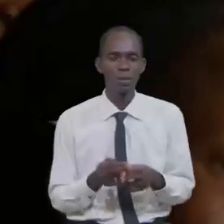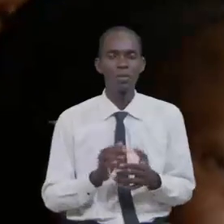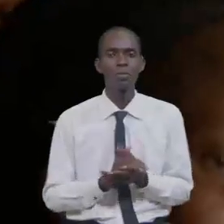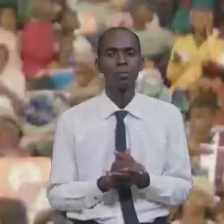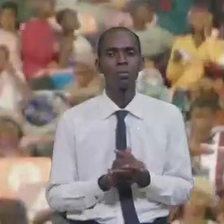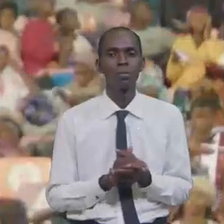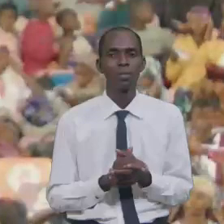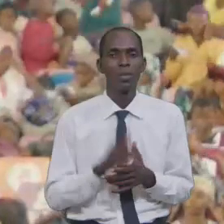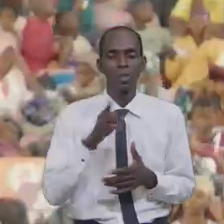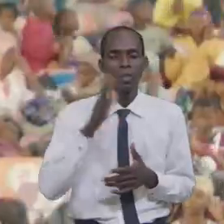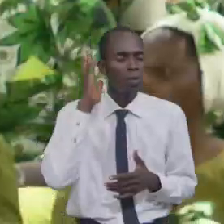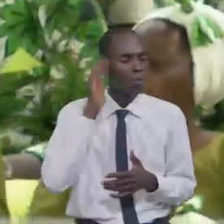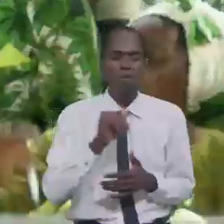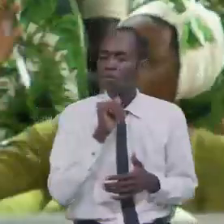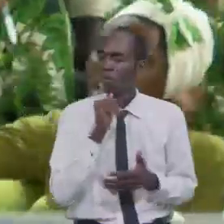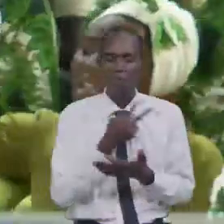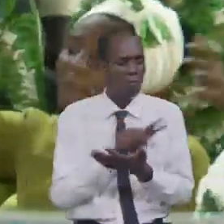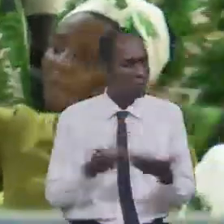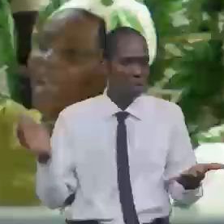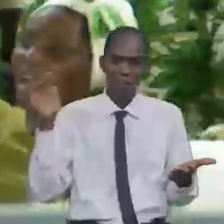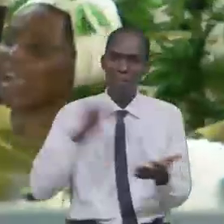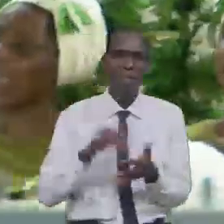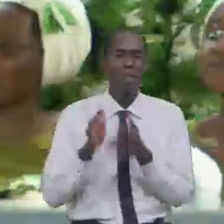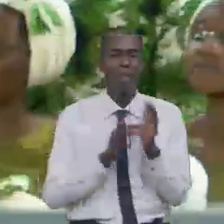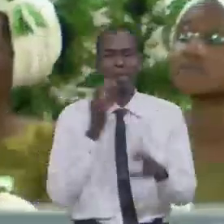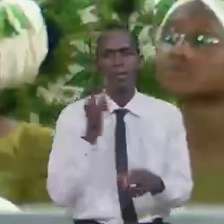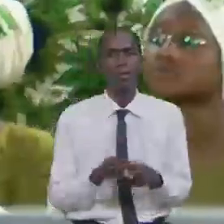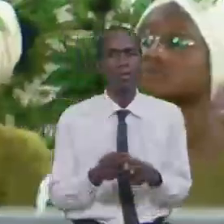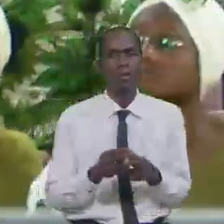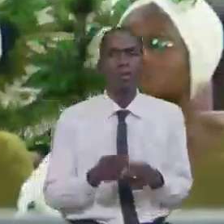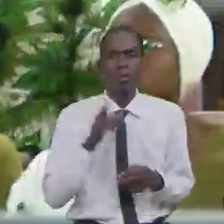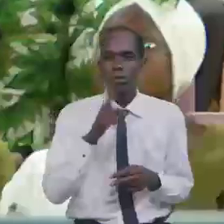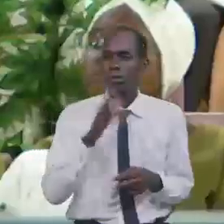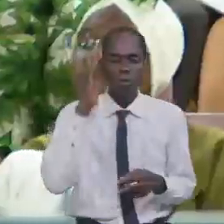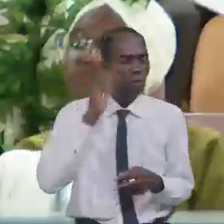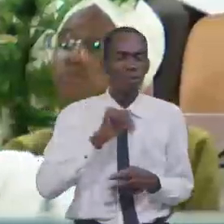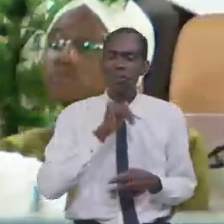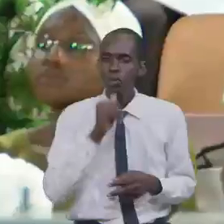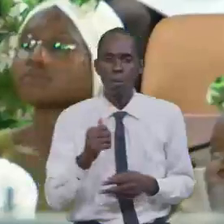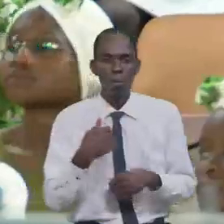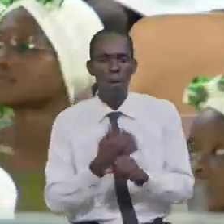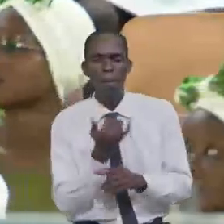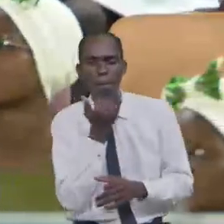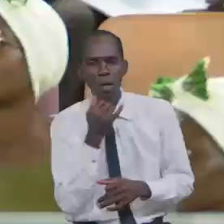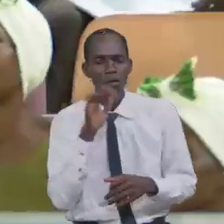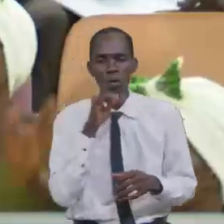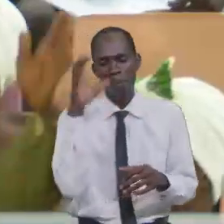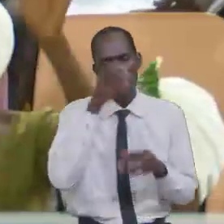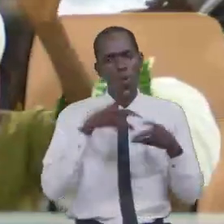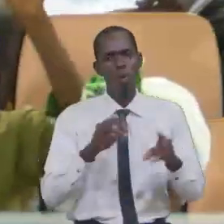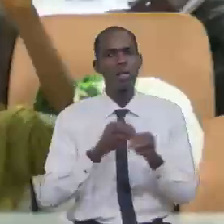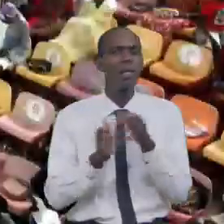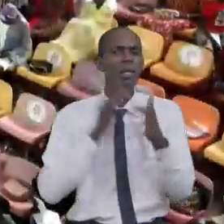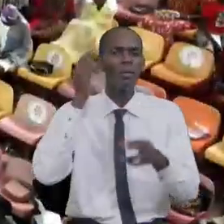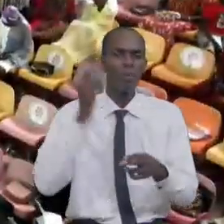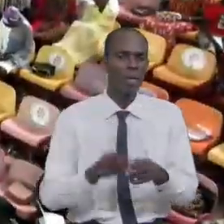Yeah. You will not fail again. Yeah. You will not falter, you will not miss your way in Jesus'